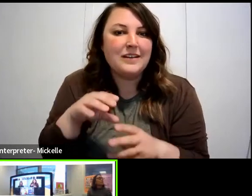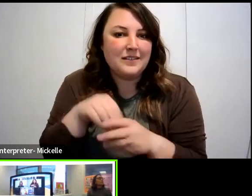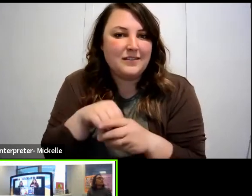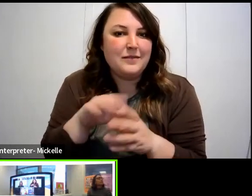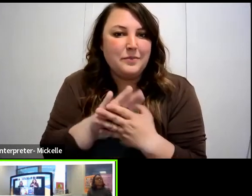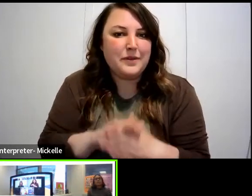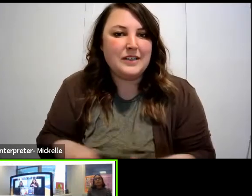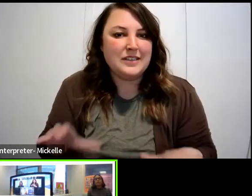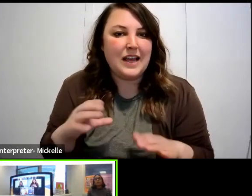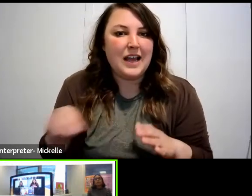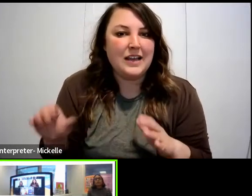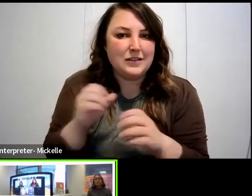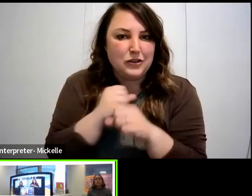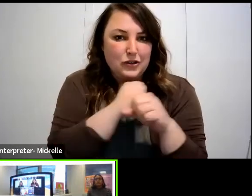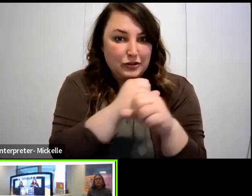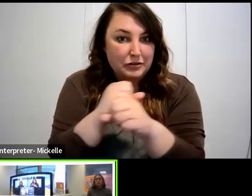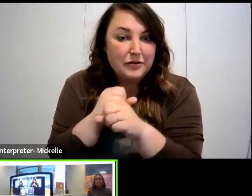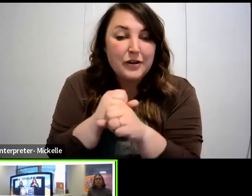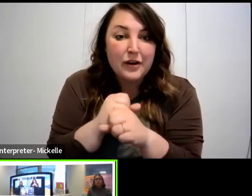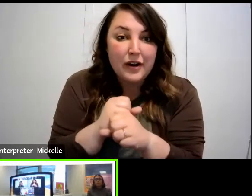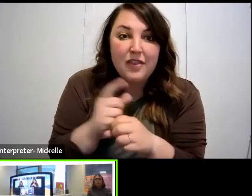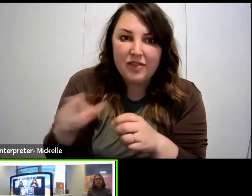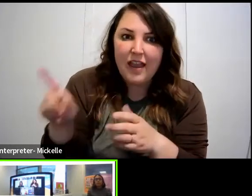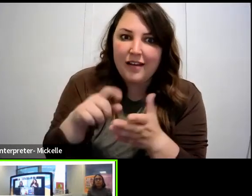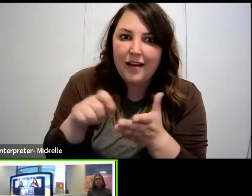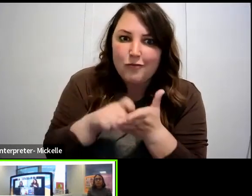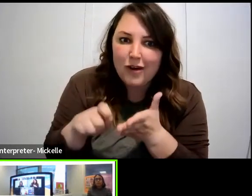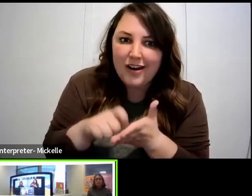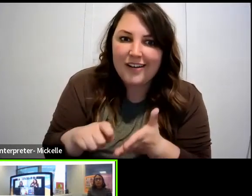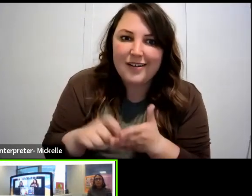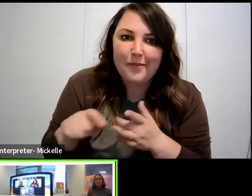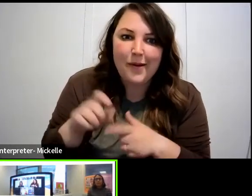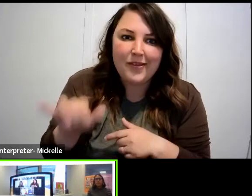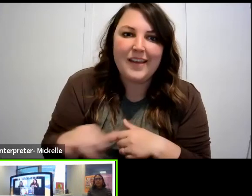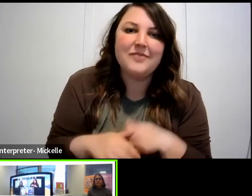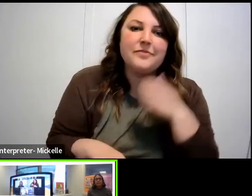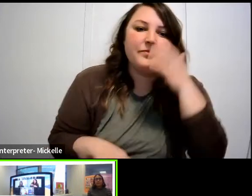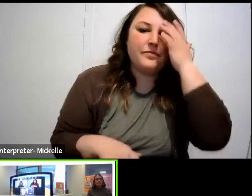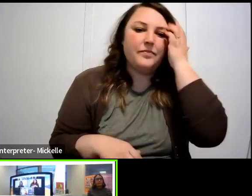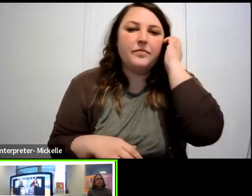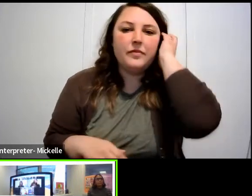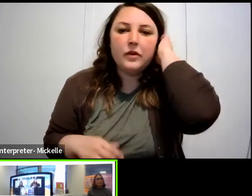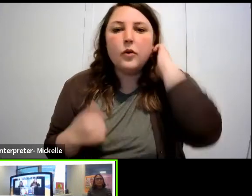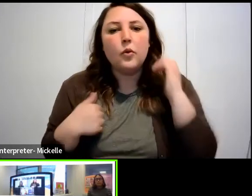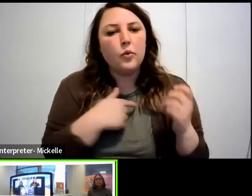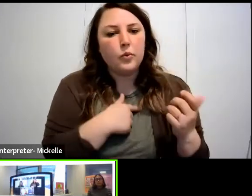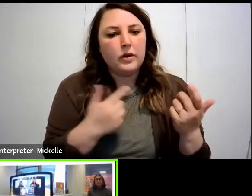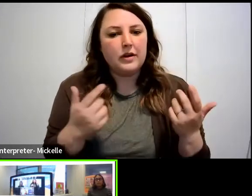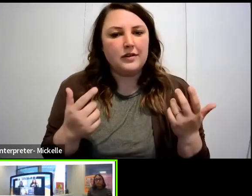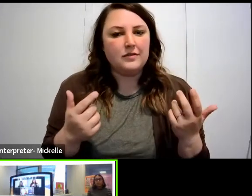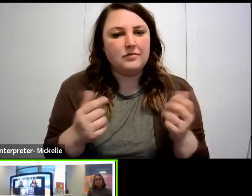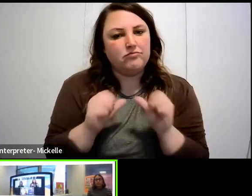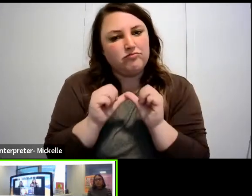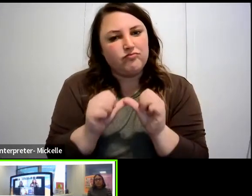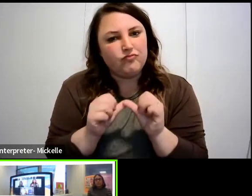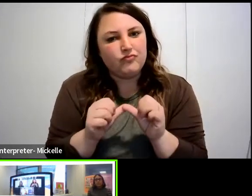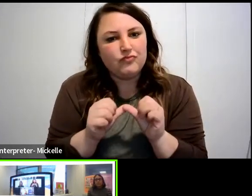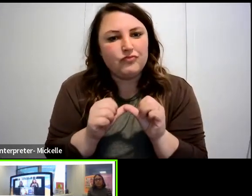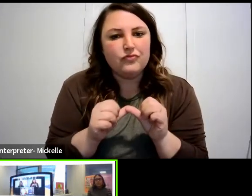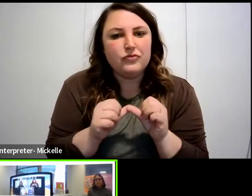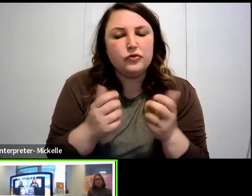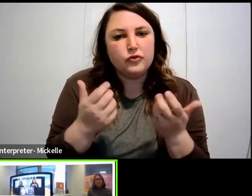this award, we hope to achieve a more balanced portrayal of women in all their diversity in media